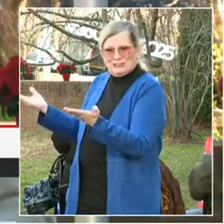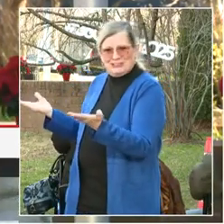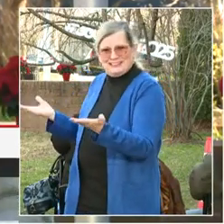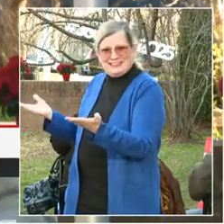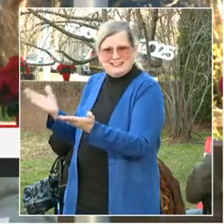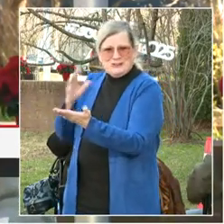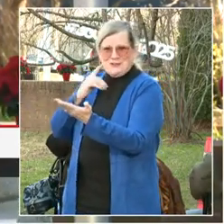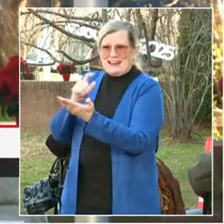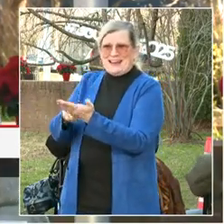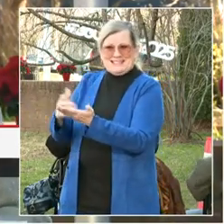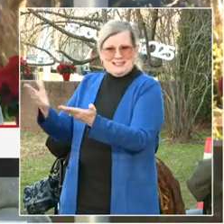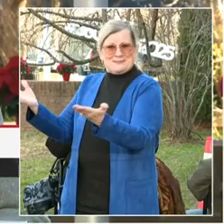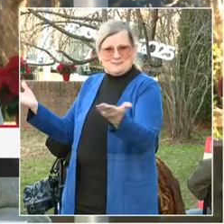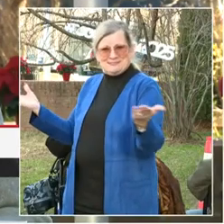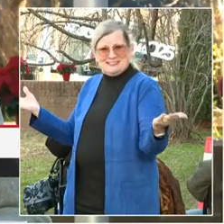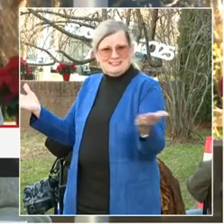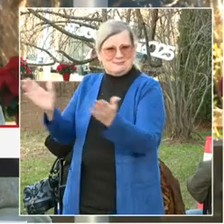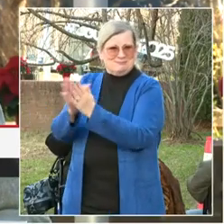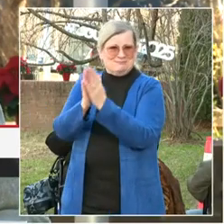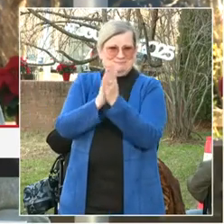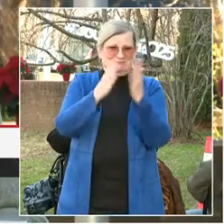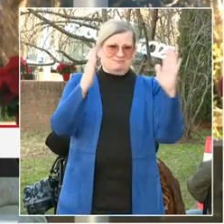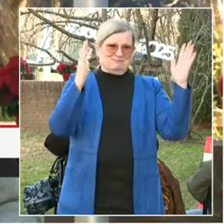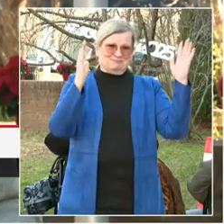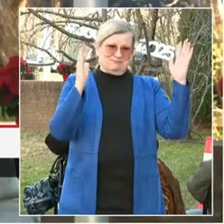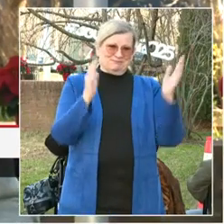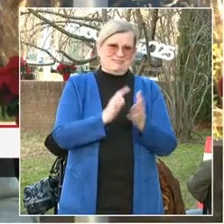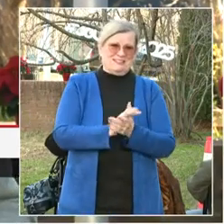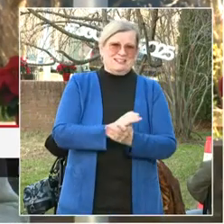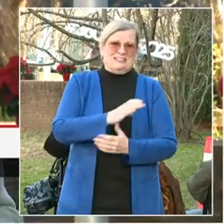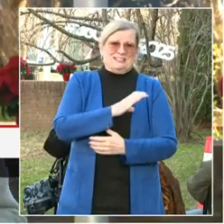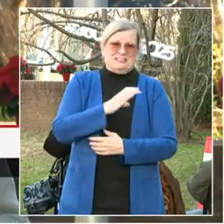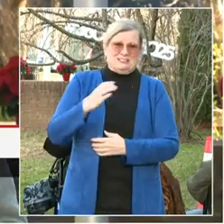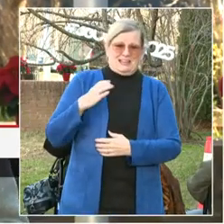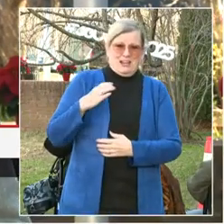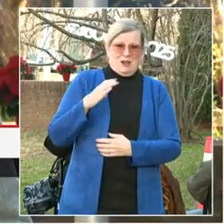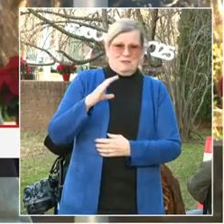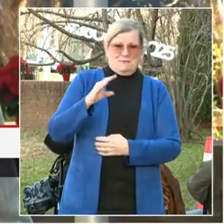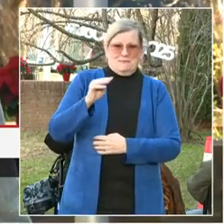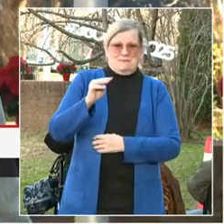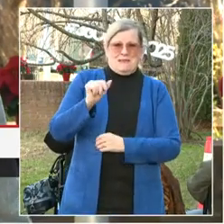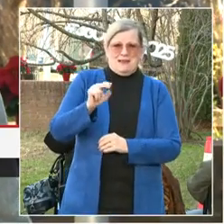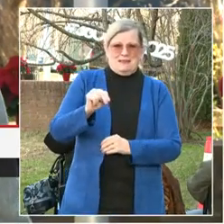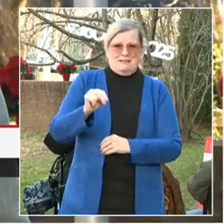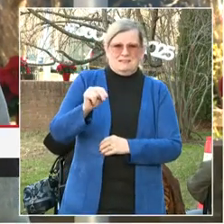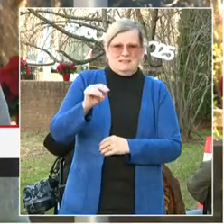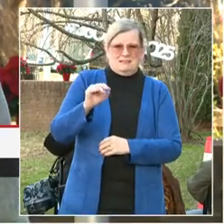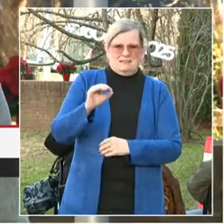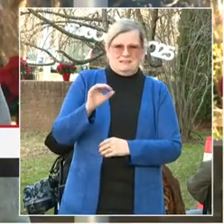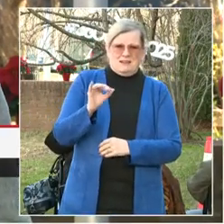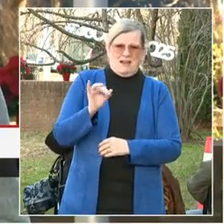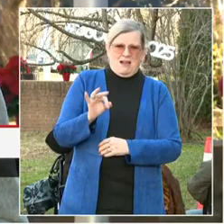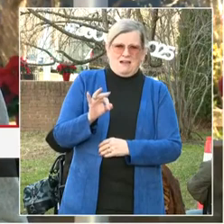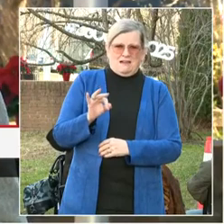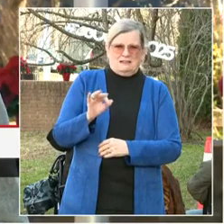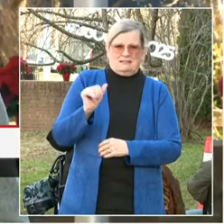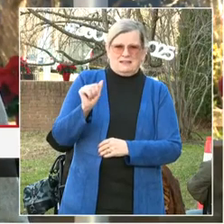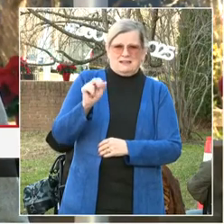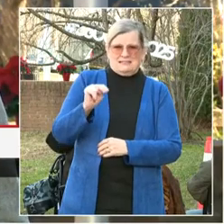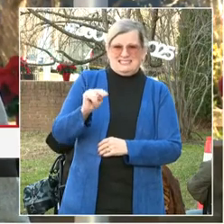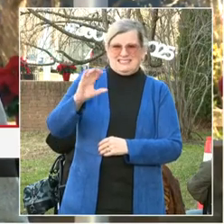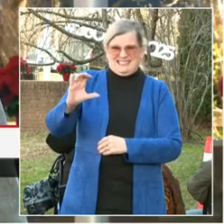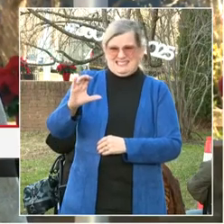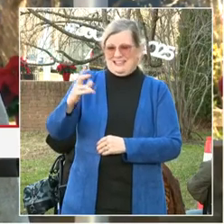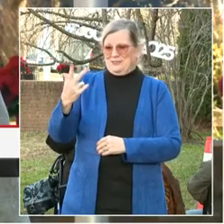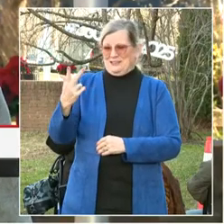And I also want to acknowledge the chairman of ANC 34G and the commissioners of ANC 34G and